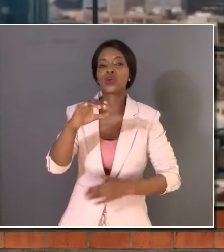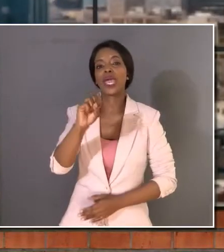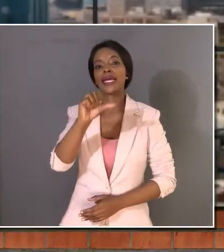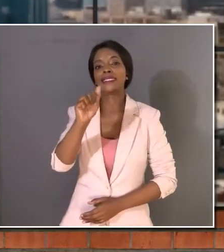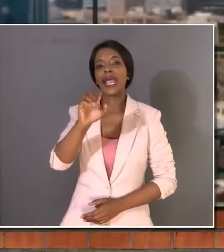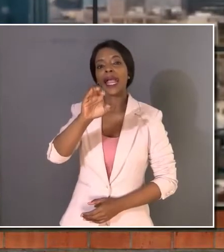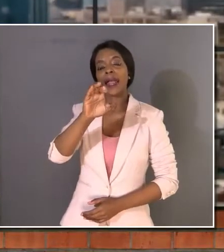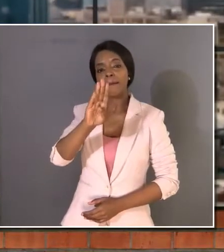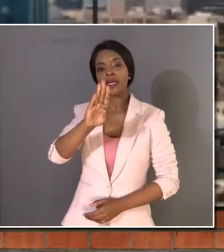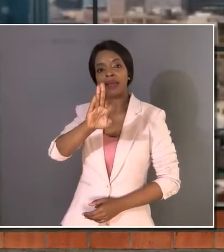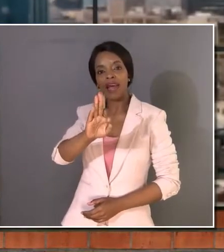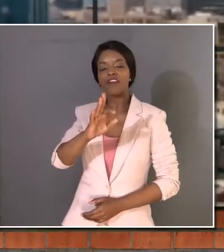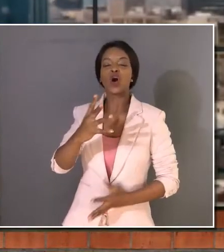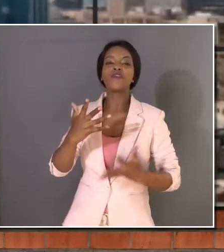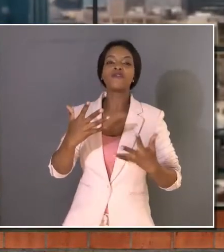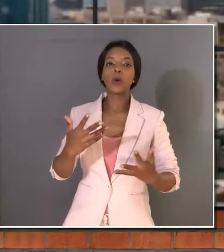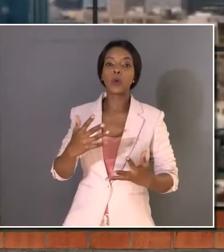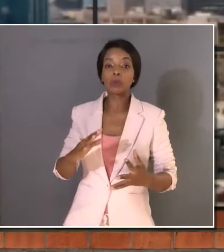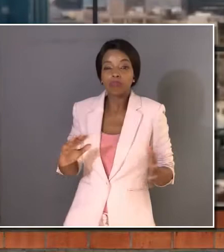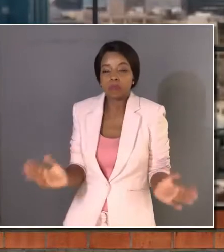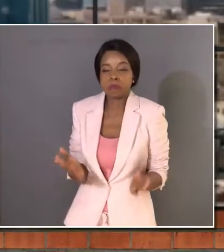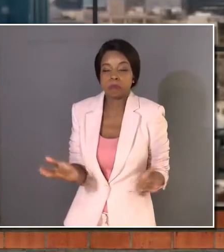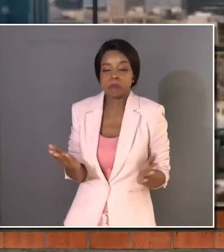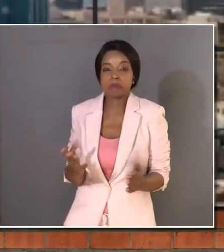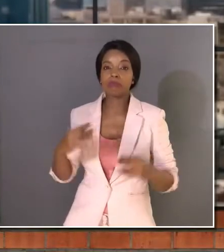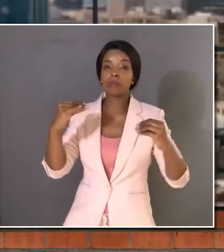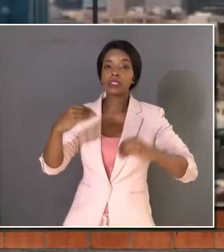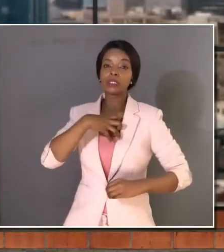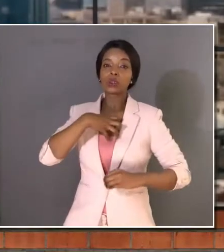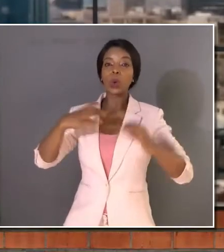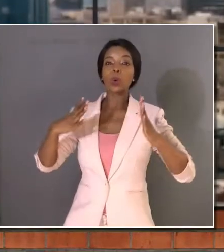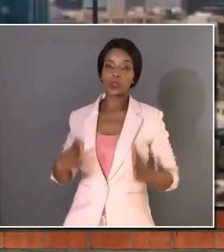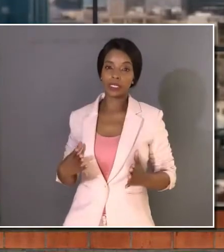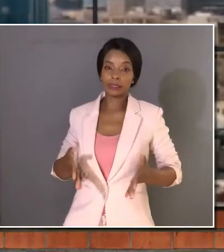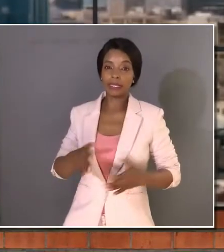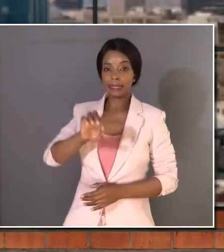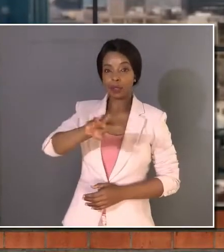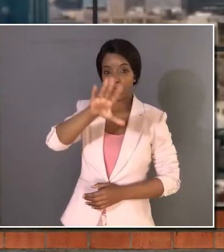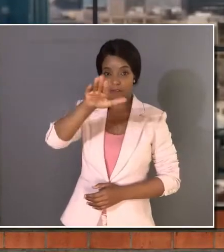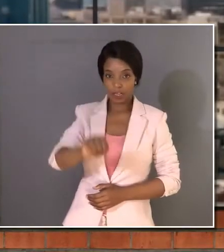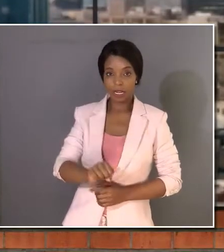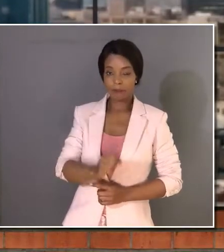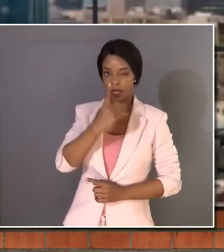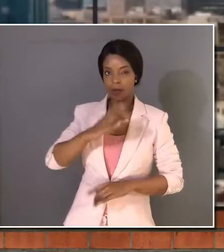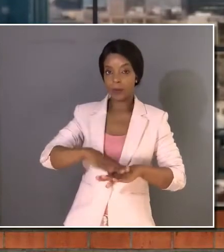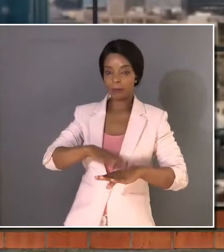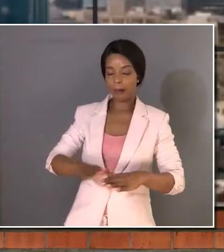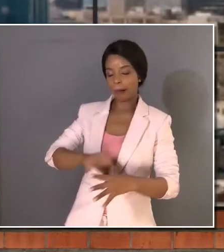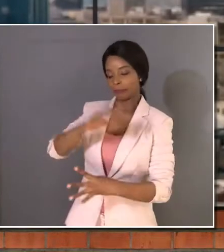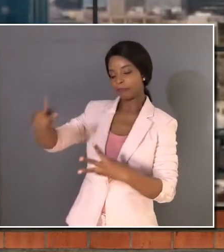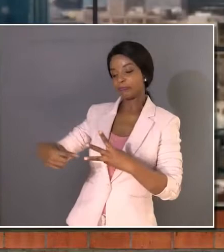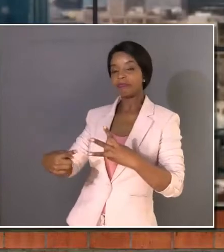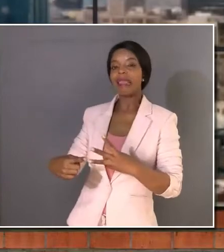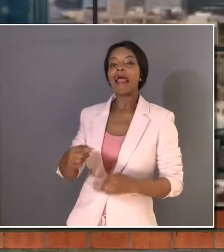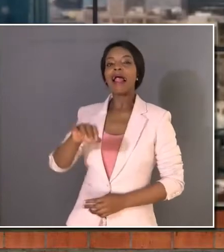empowering entrepreneurs in South Africa. And then I'll slip in one more before we get to that final result from Lebo Biko. And Lebo